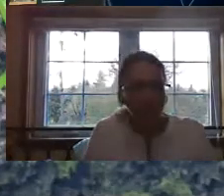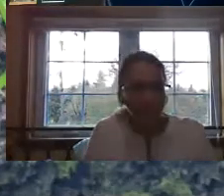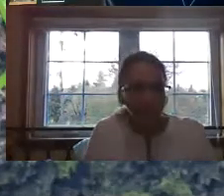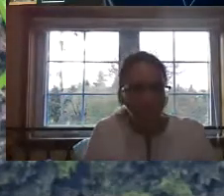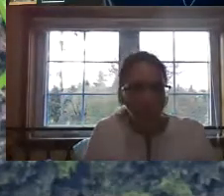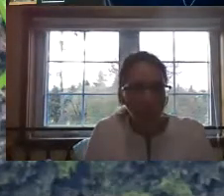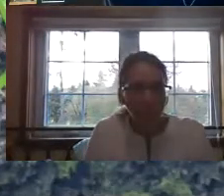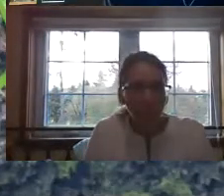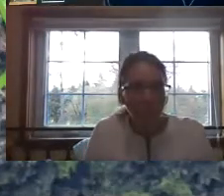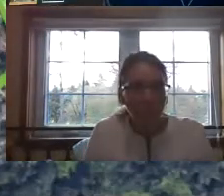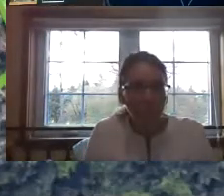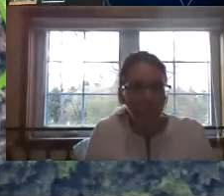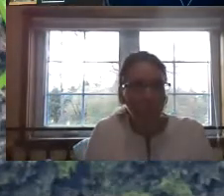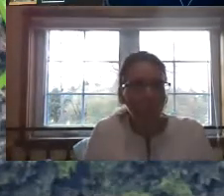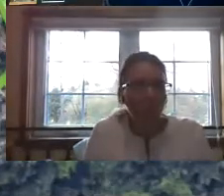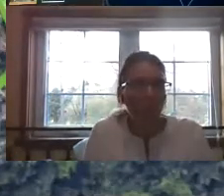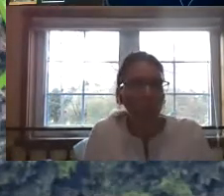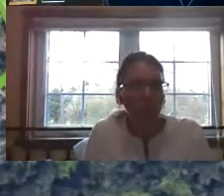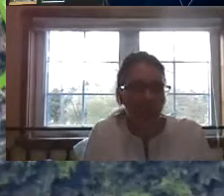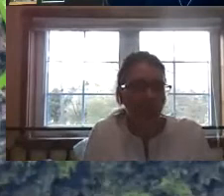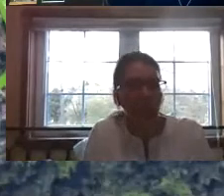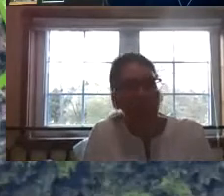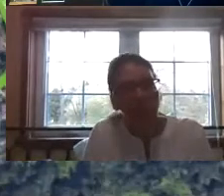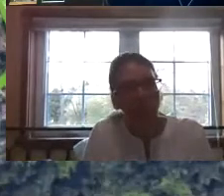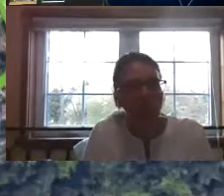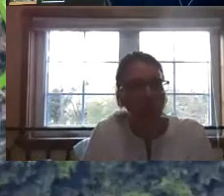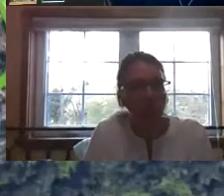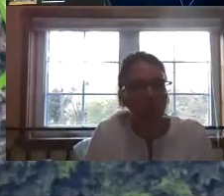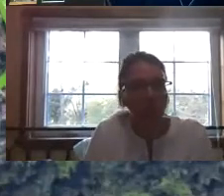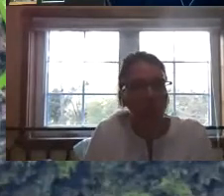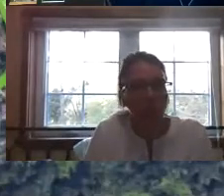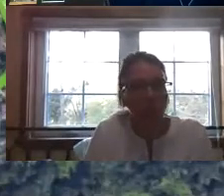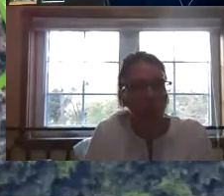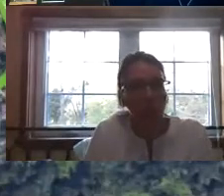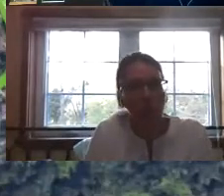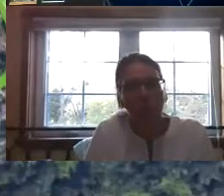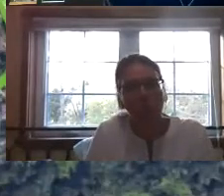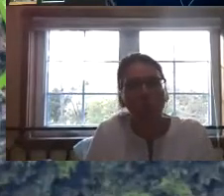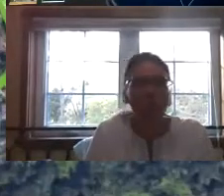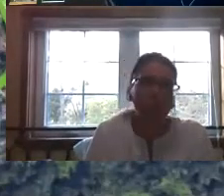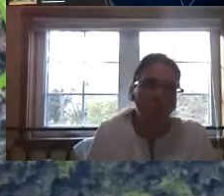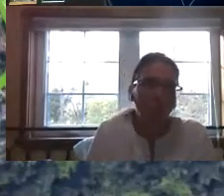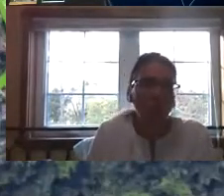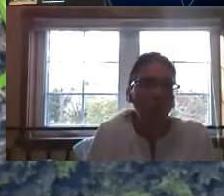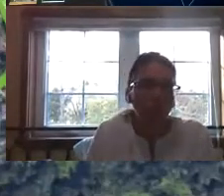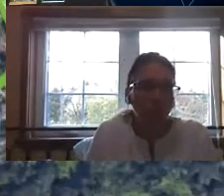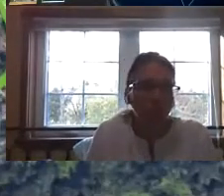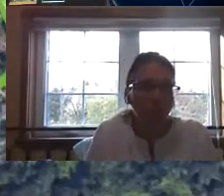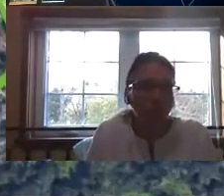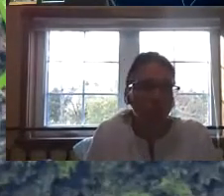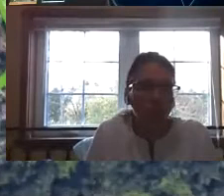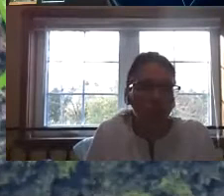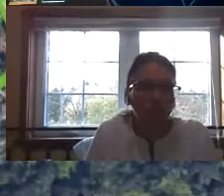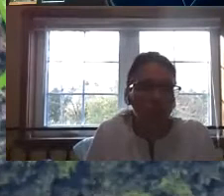Avenue. So you would have that segment going toward the heart of Squirrel Hill, while the other part